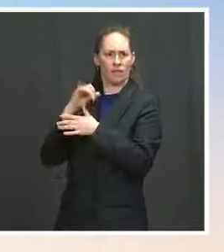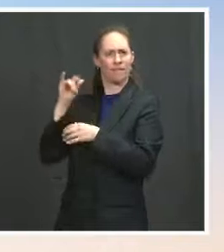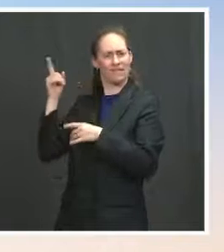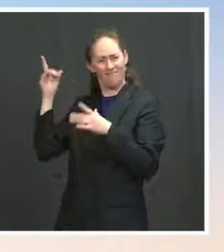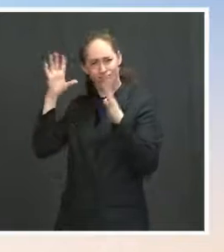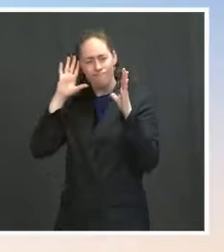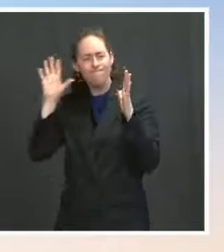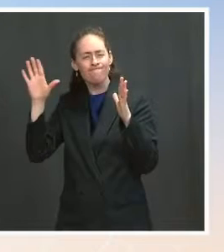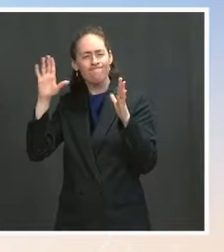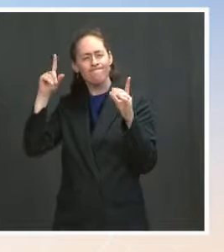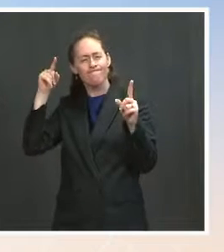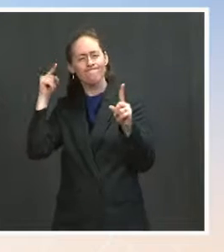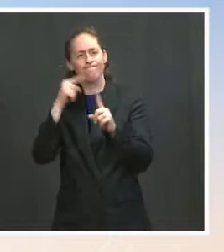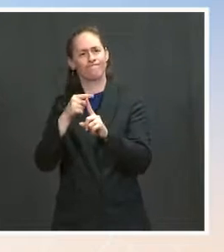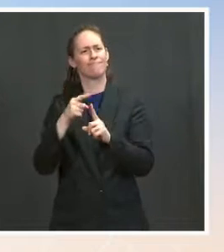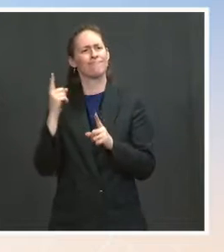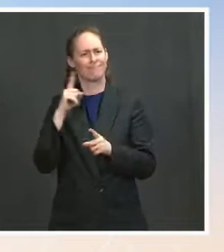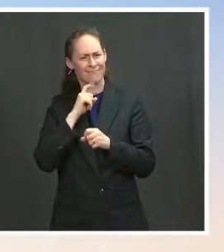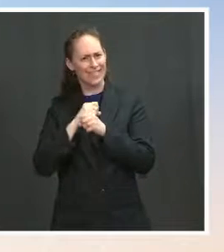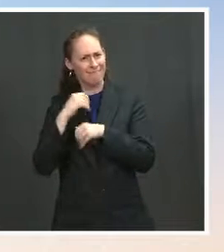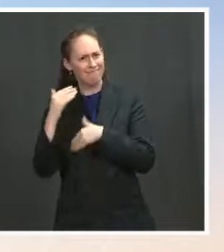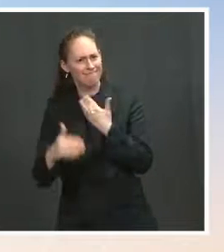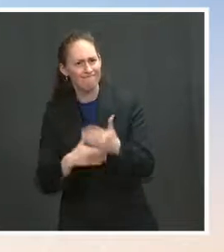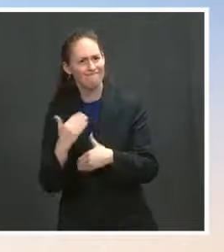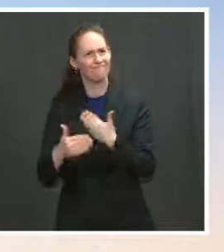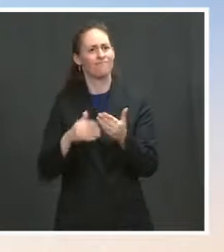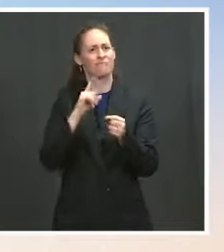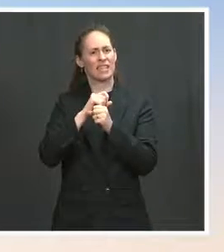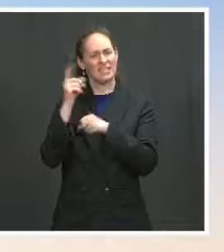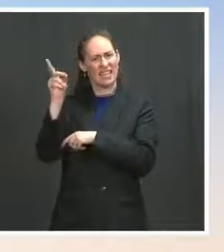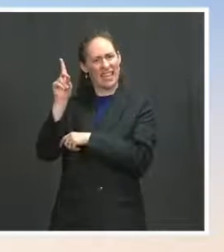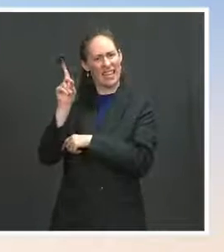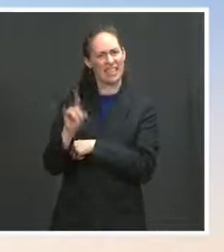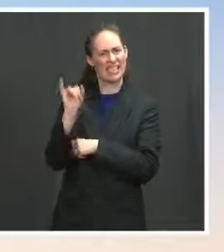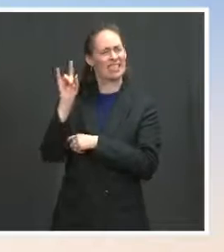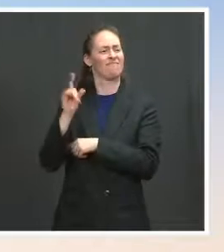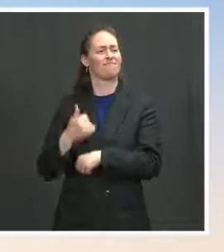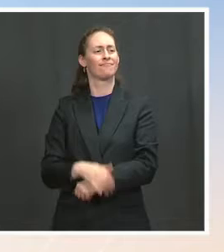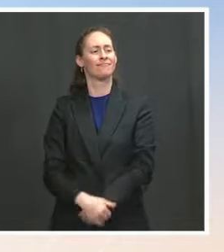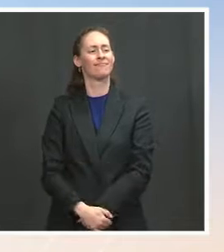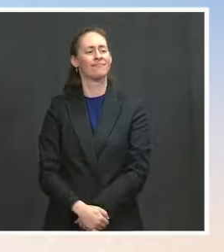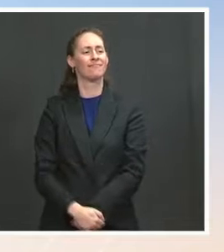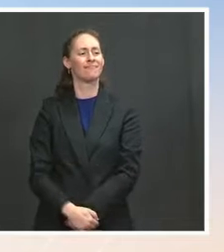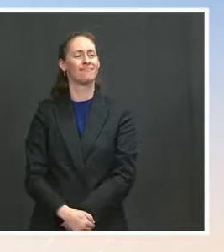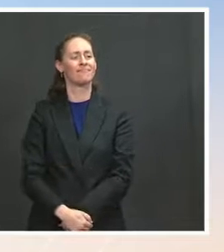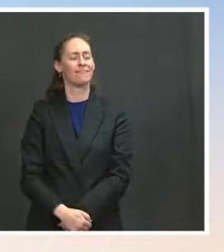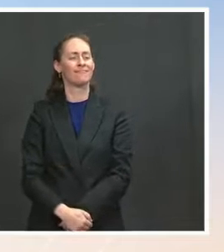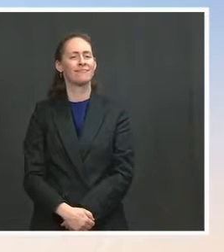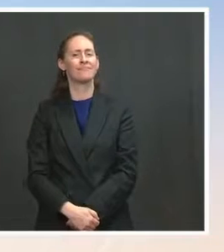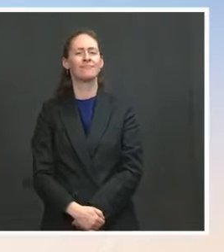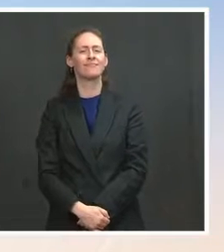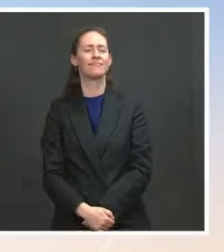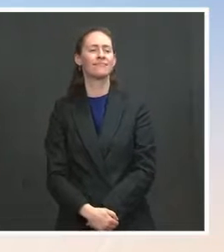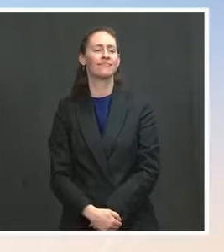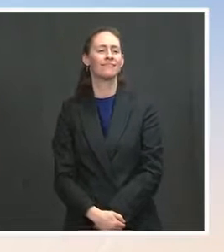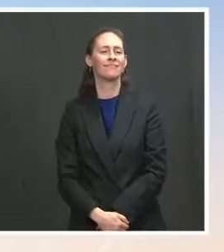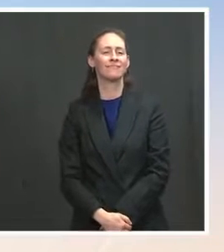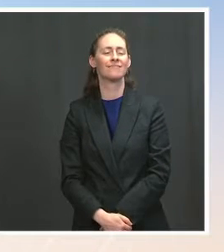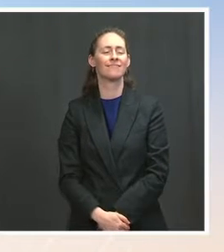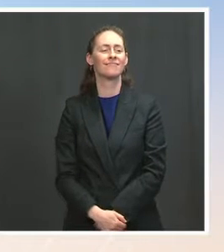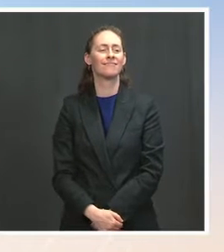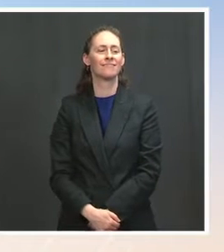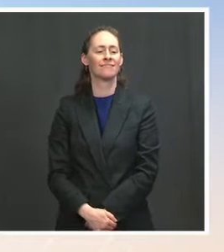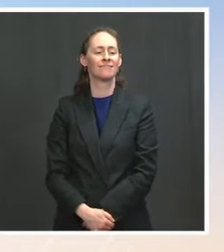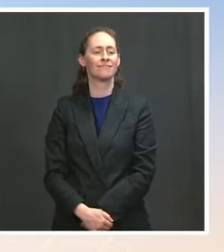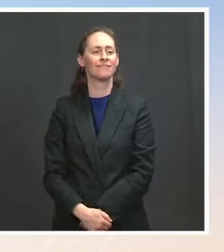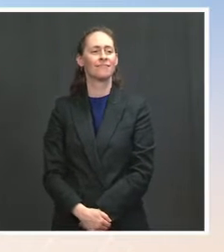and absolutely how he has spent the majority of his time to date. One other question about Israel. Gantz was here today and met with